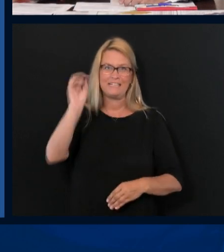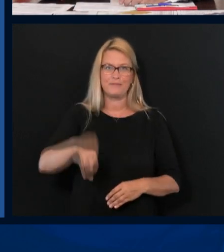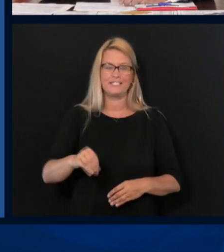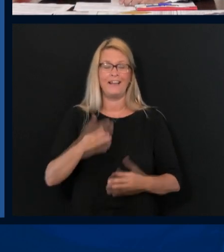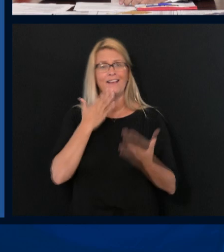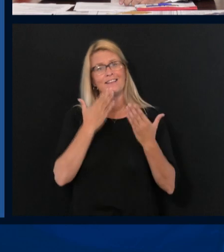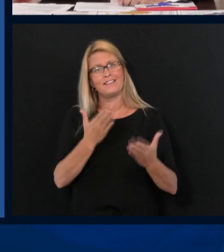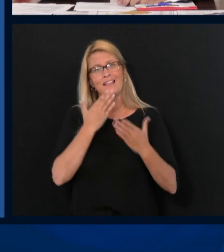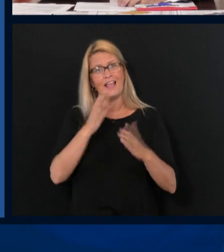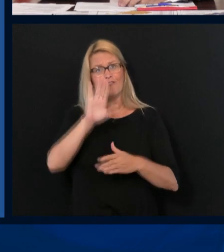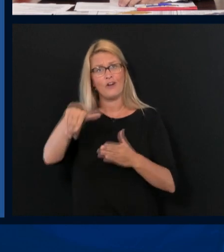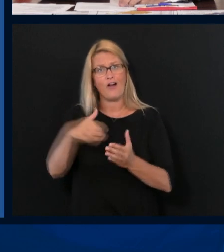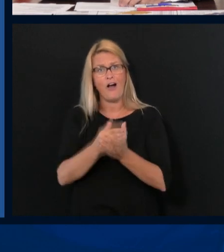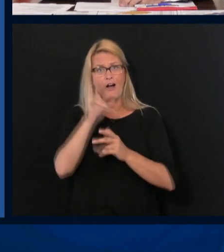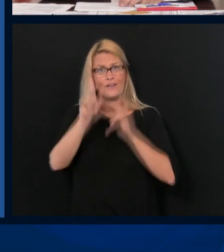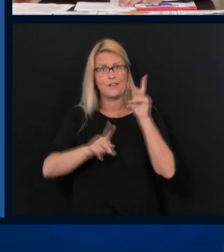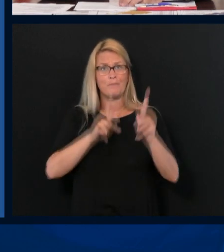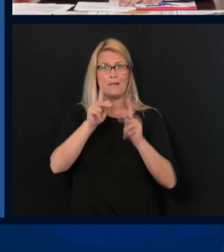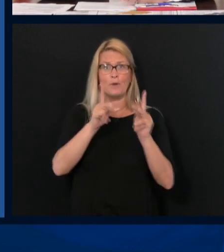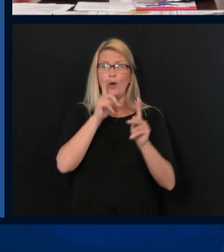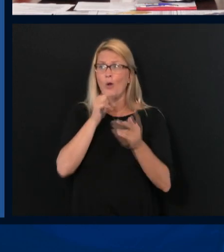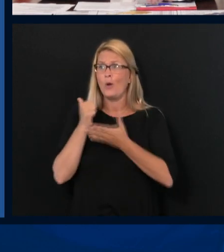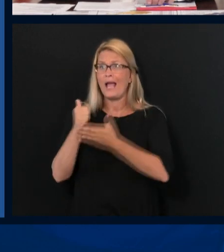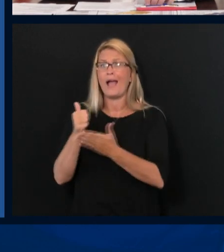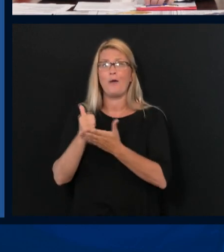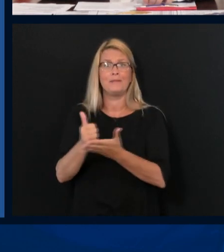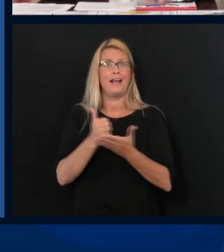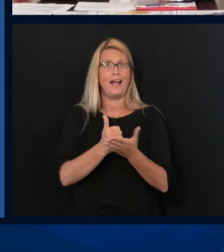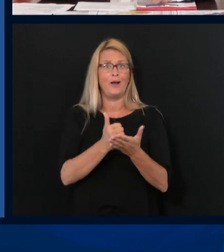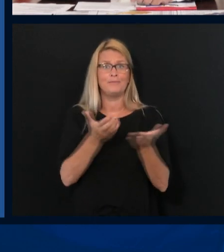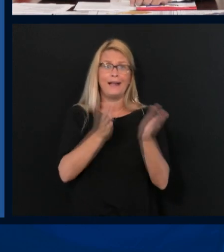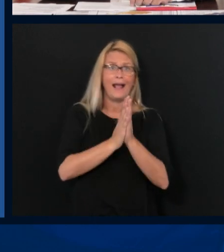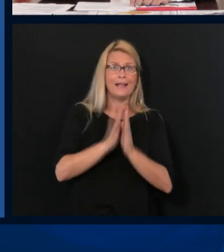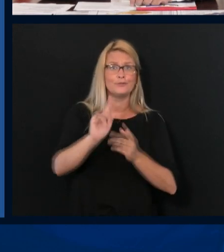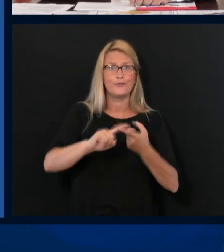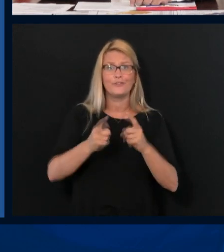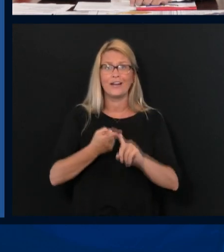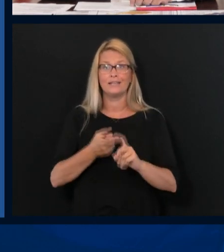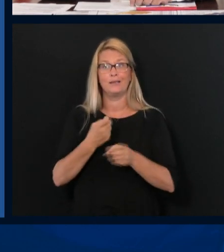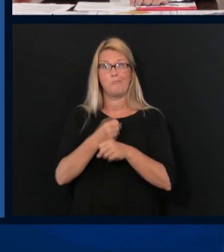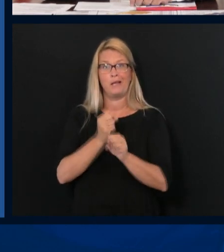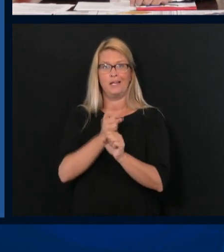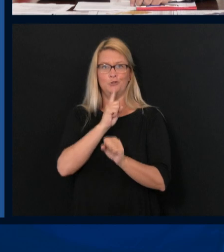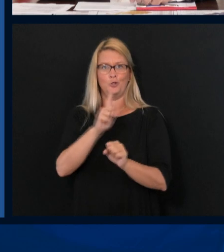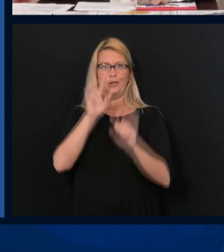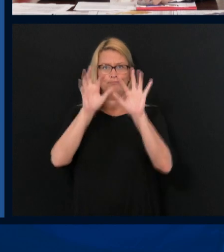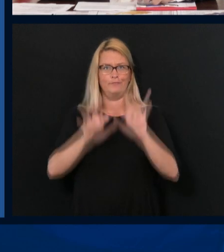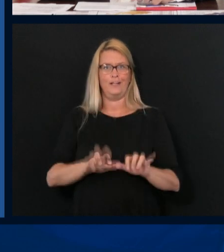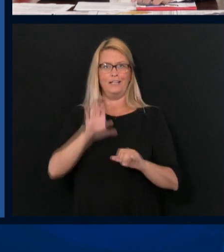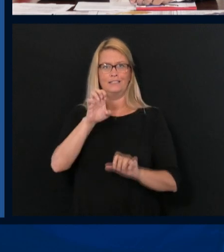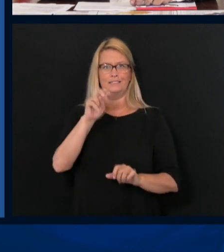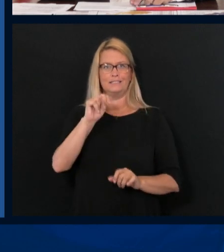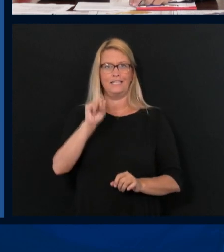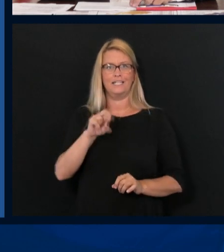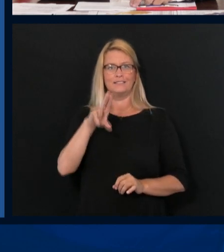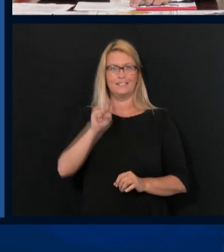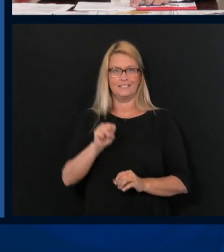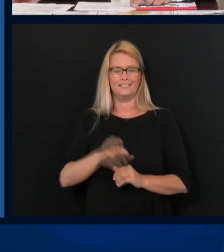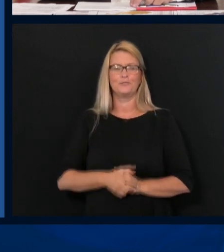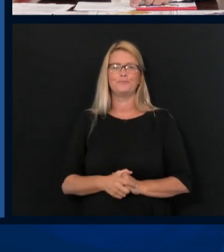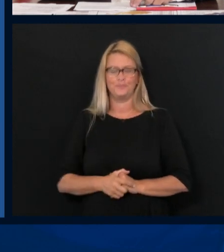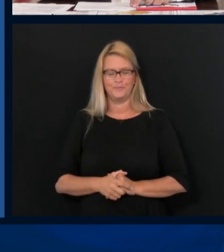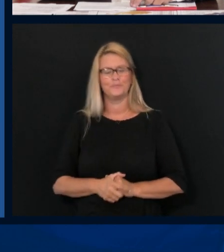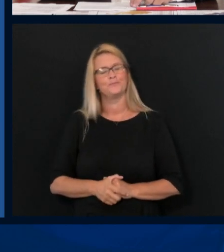you so much to all those team captains that stepped up. And I know that were helping me all out in the wilderness and